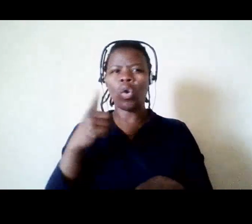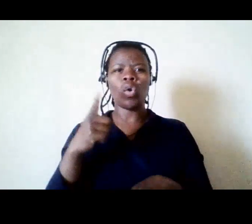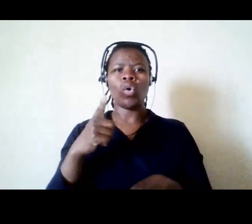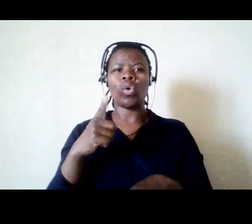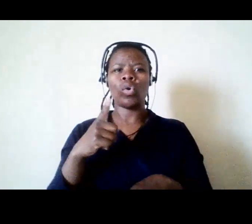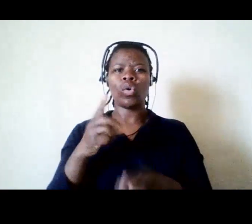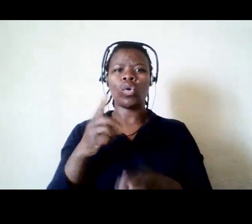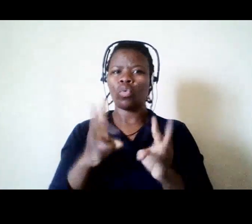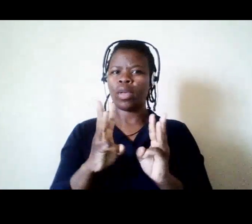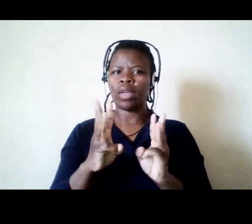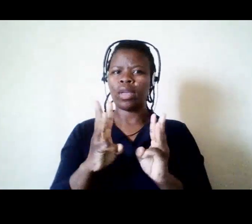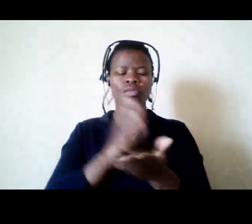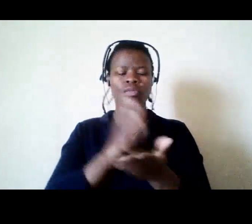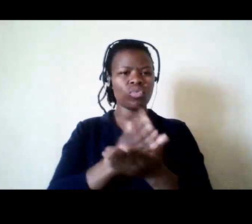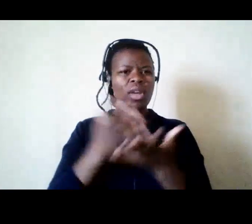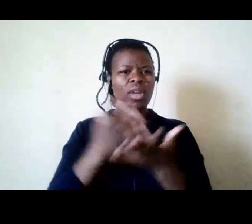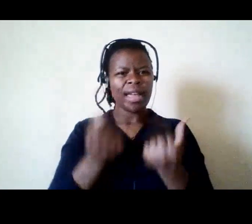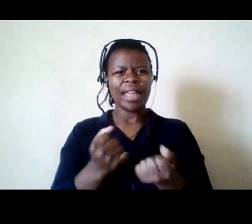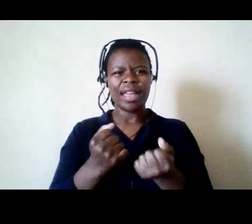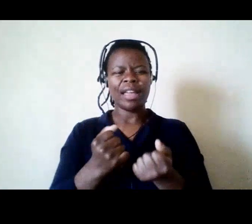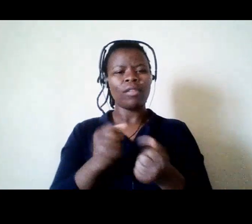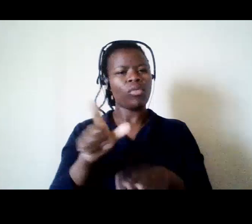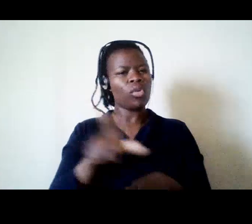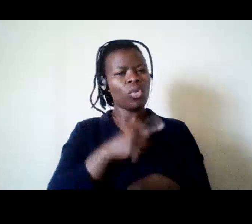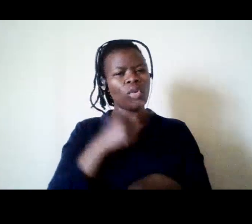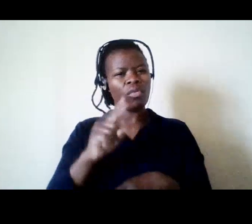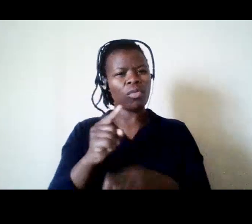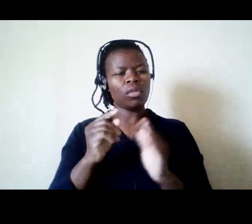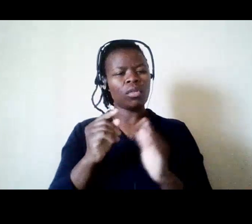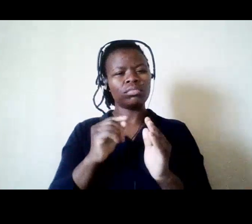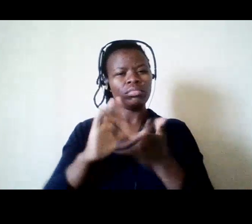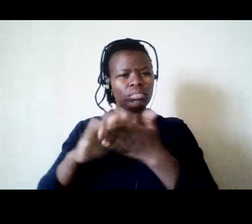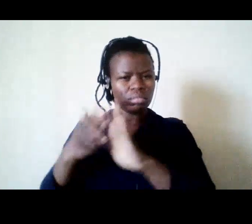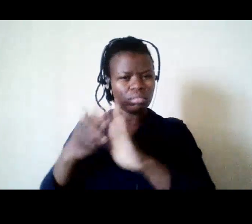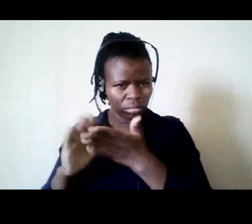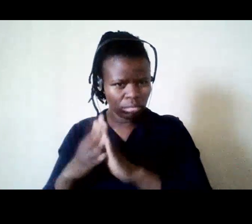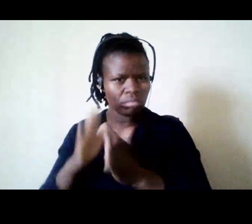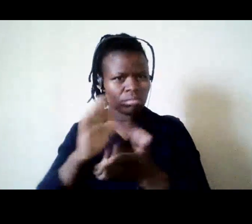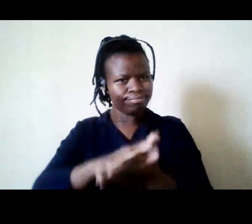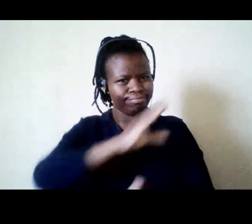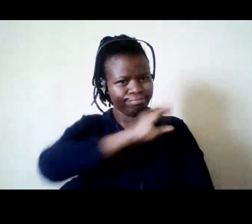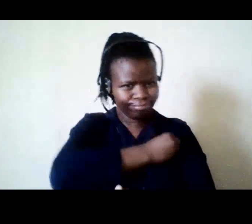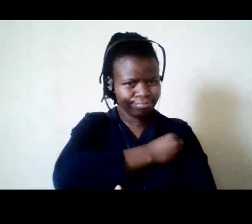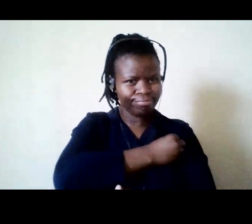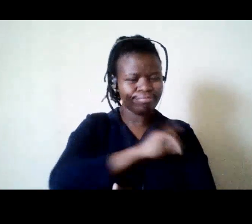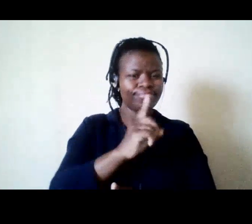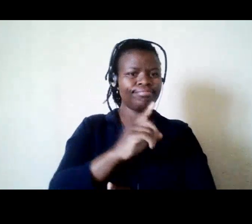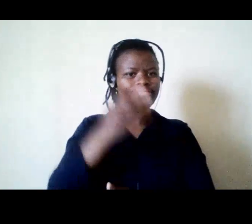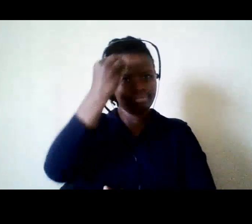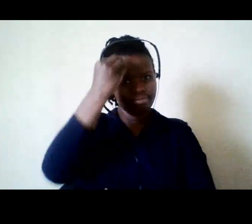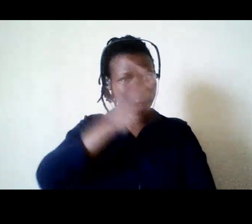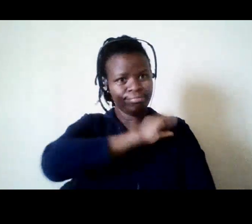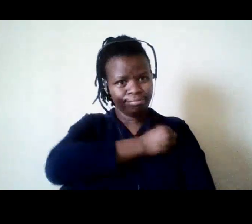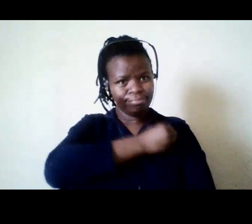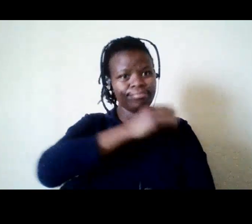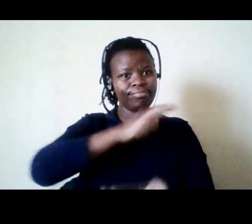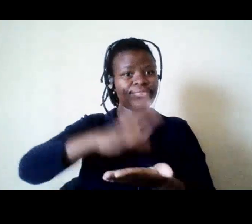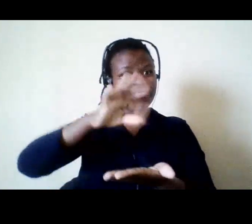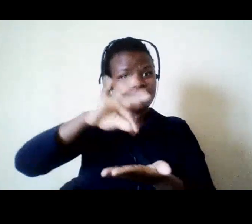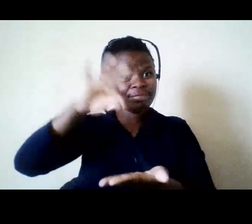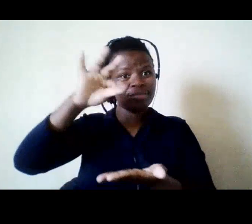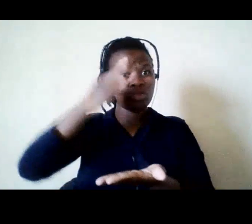way when it comes to community and disability. We still have a long way when it comes to disability and spirituality. I'm not too sure yet